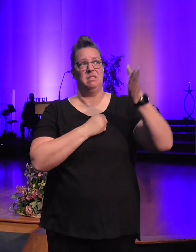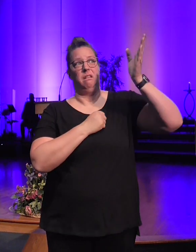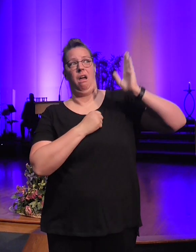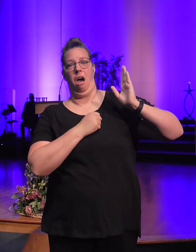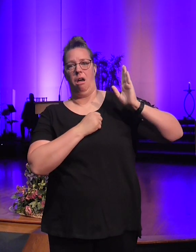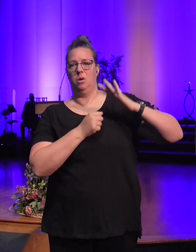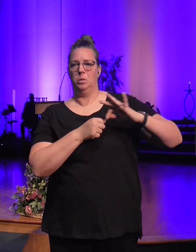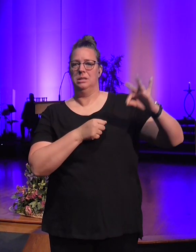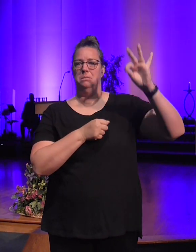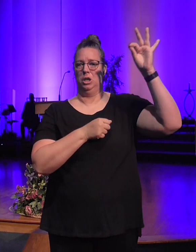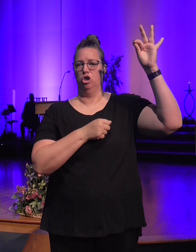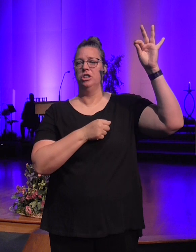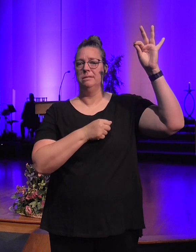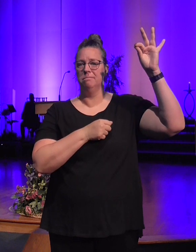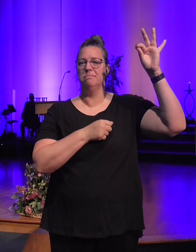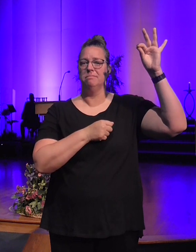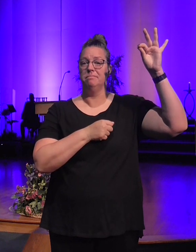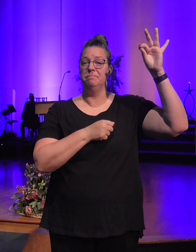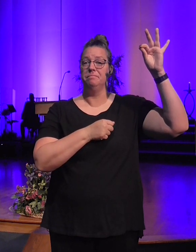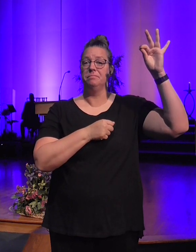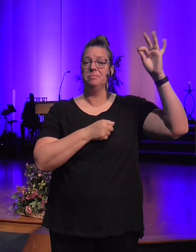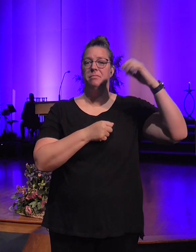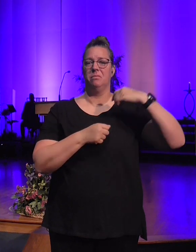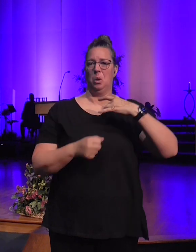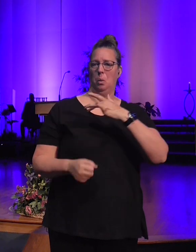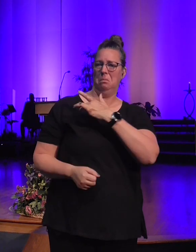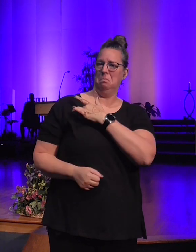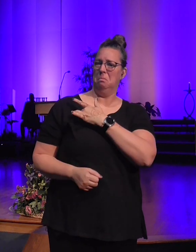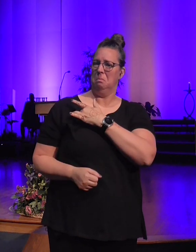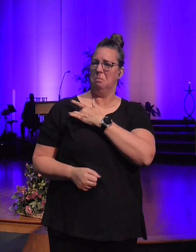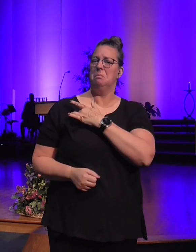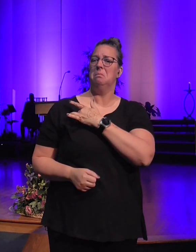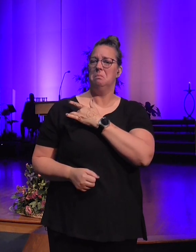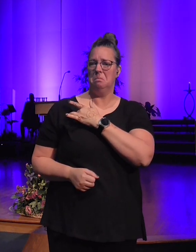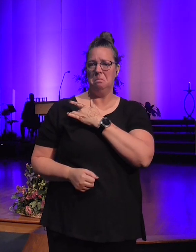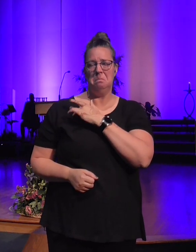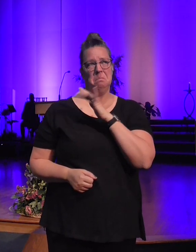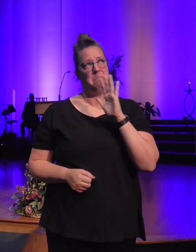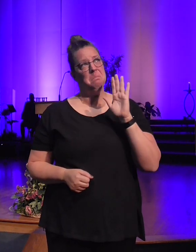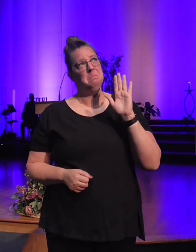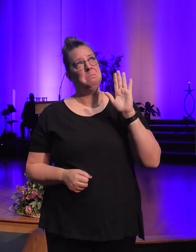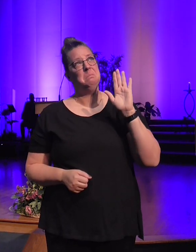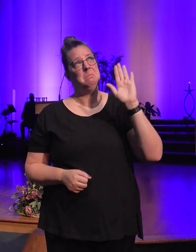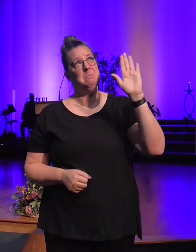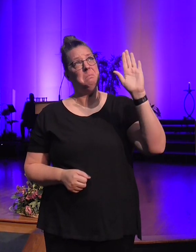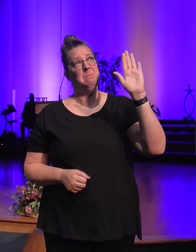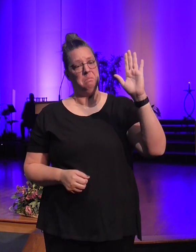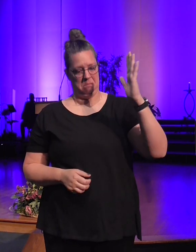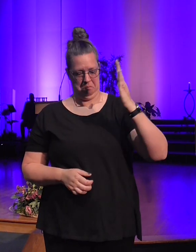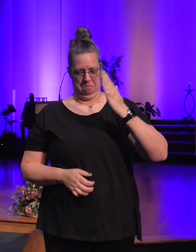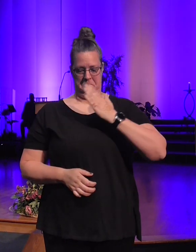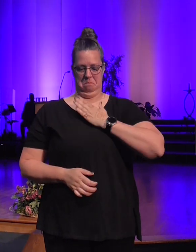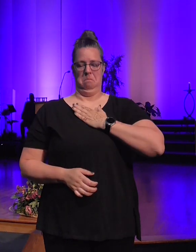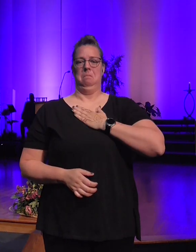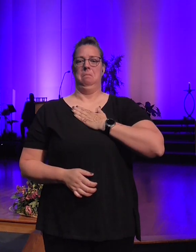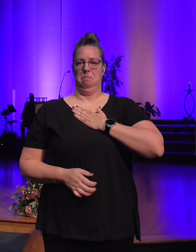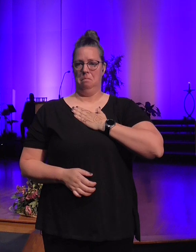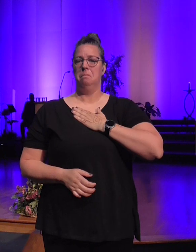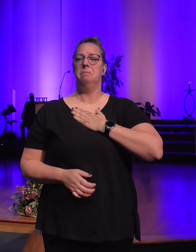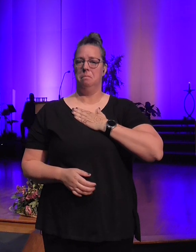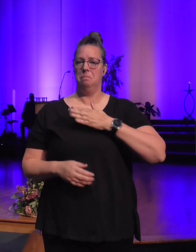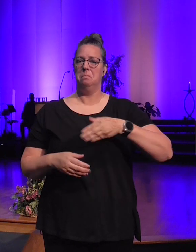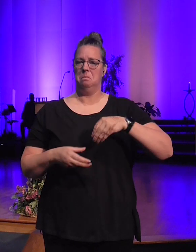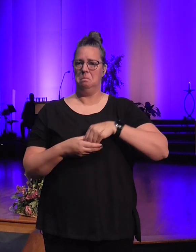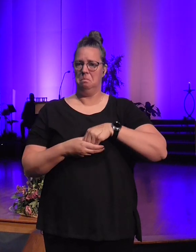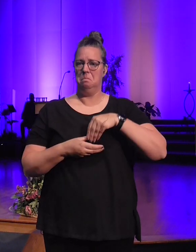which is Spirit, and where we can sense the very essence of our own being.